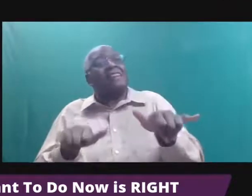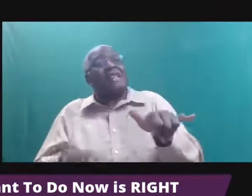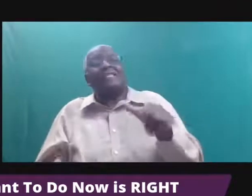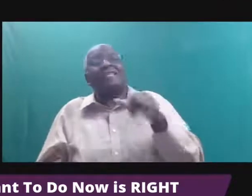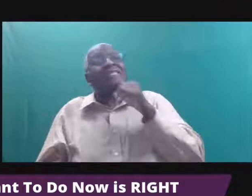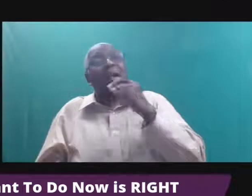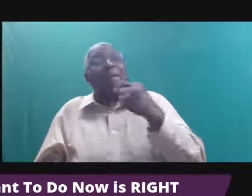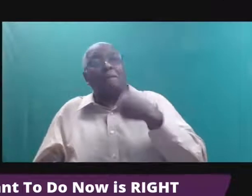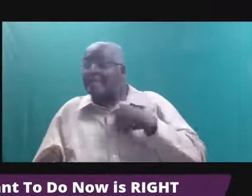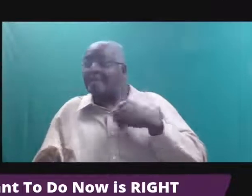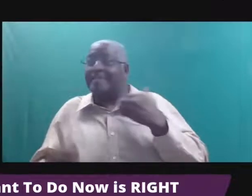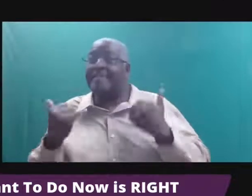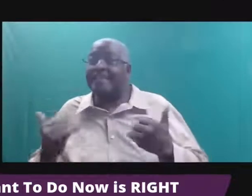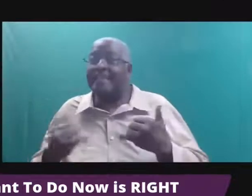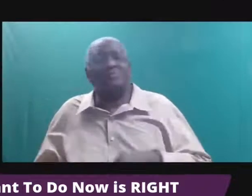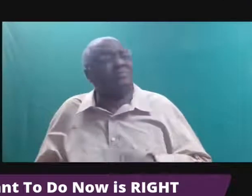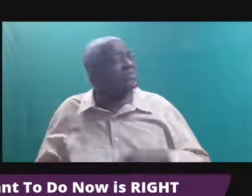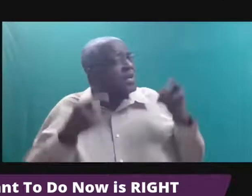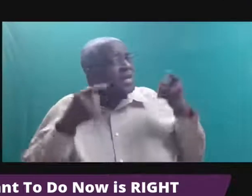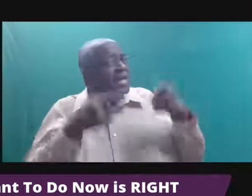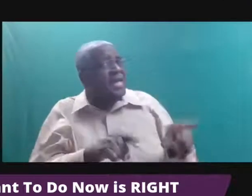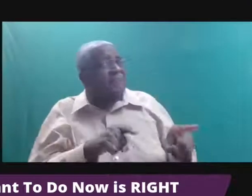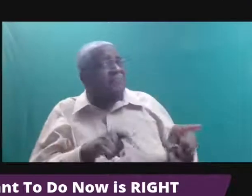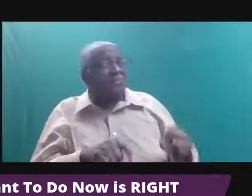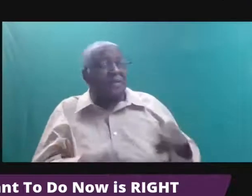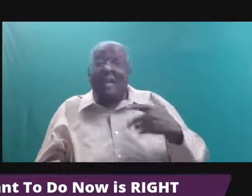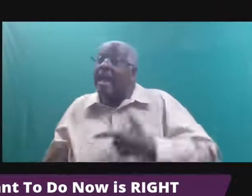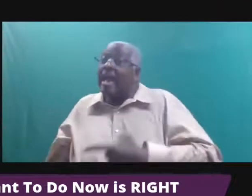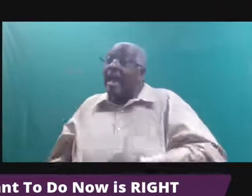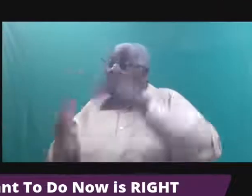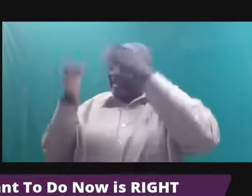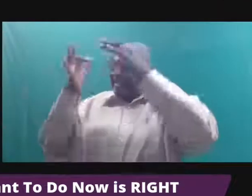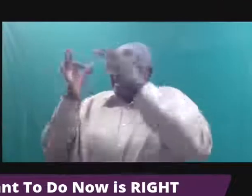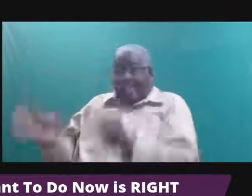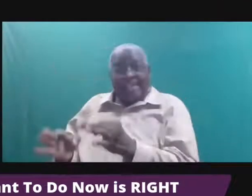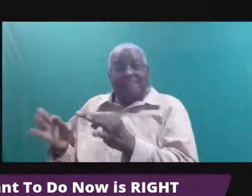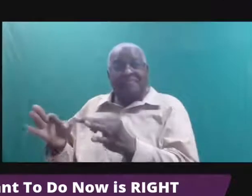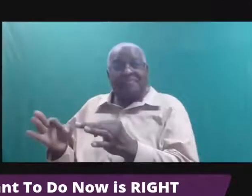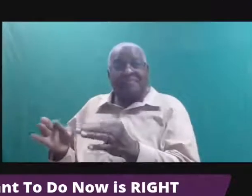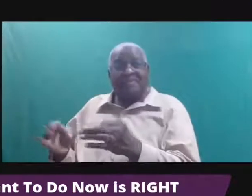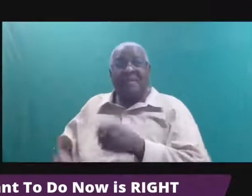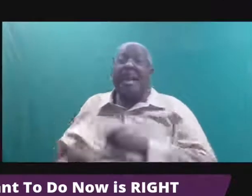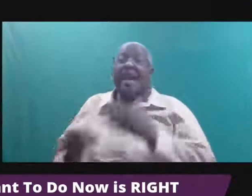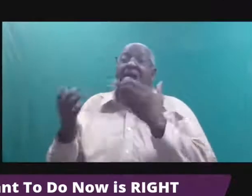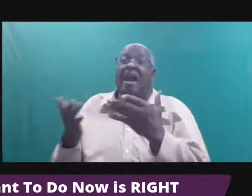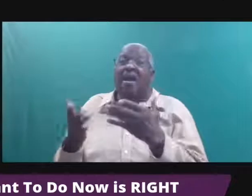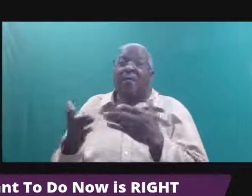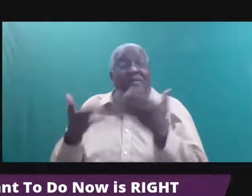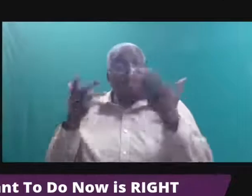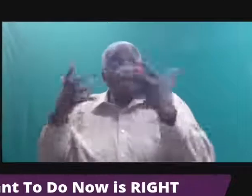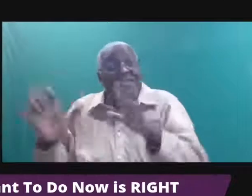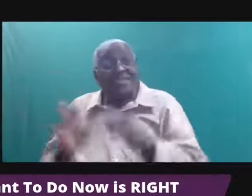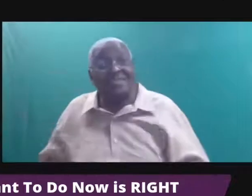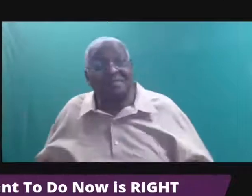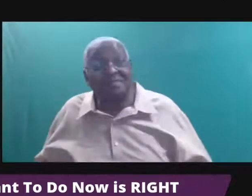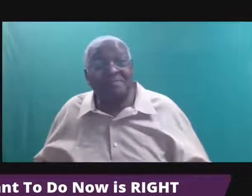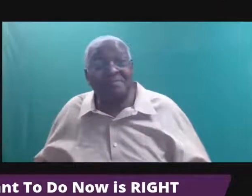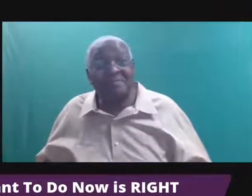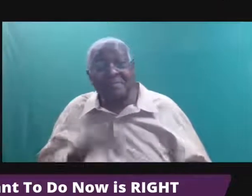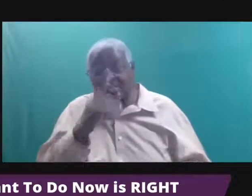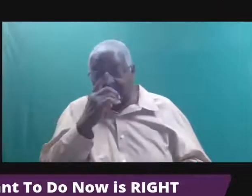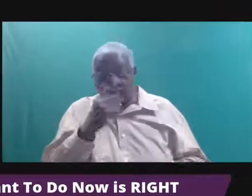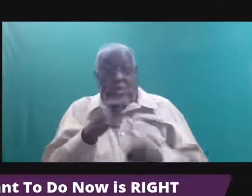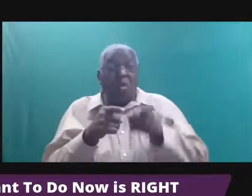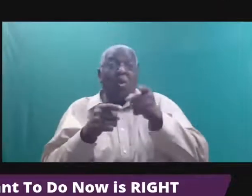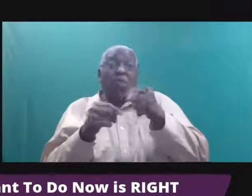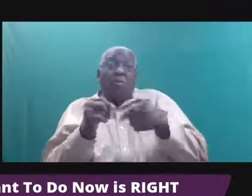am anymore. I said, what happened? He said, I made up my mind. I wanted to get finished. And all I'm trying to tell you is when you